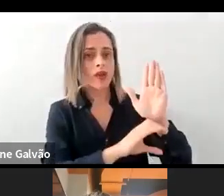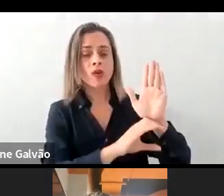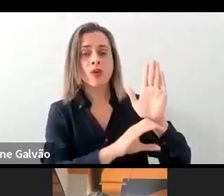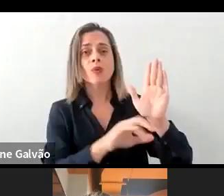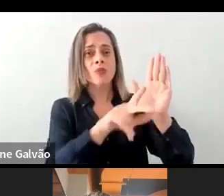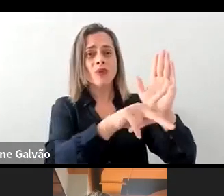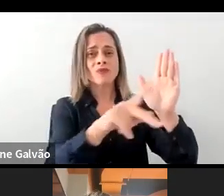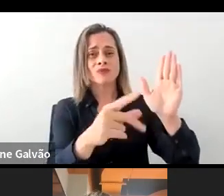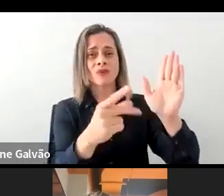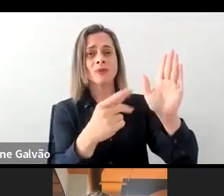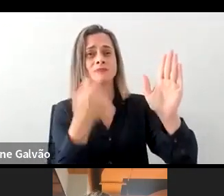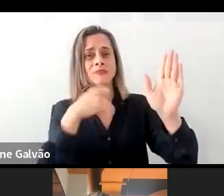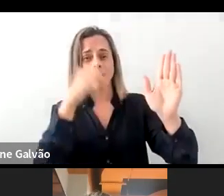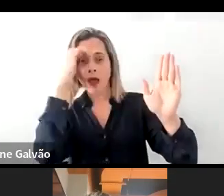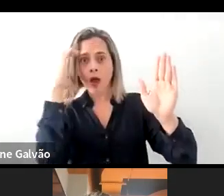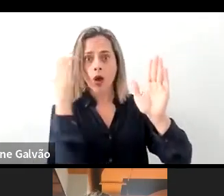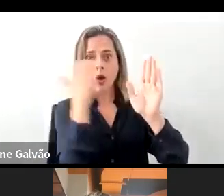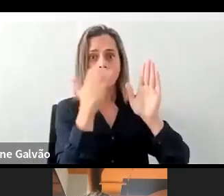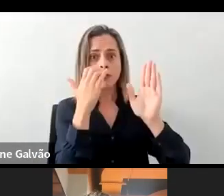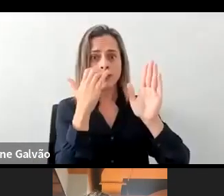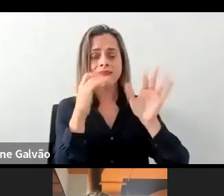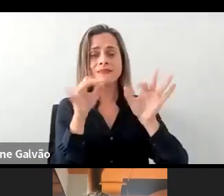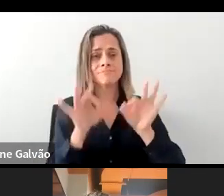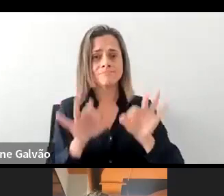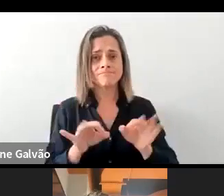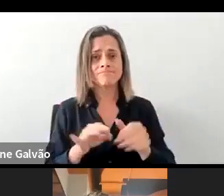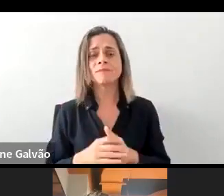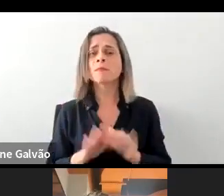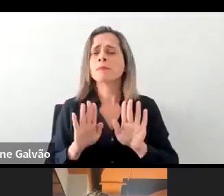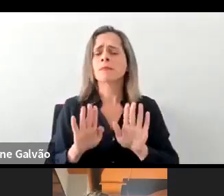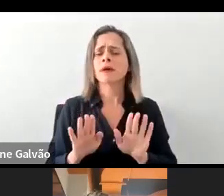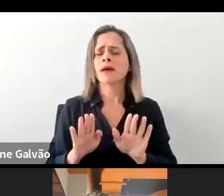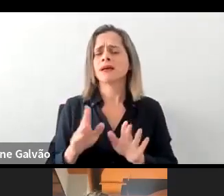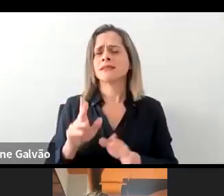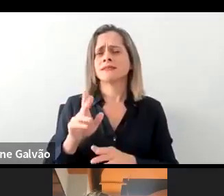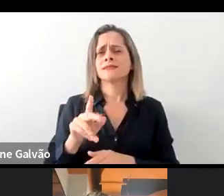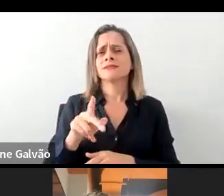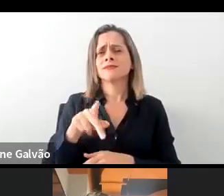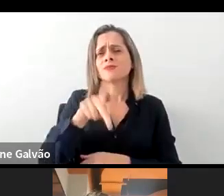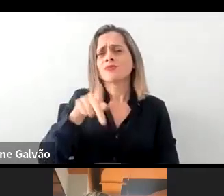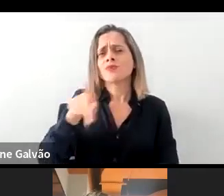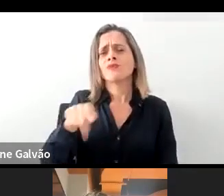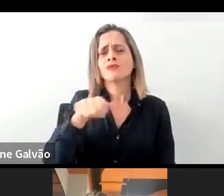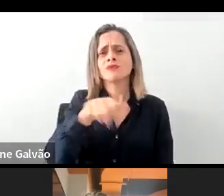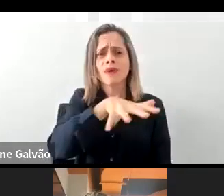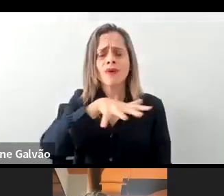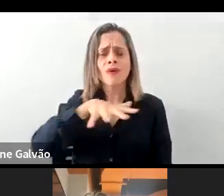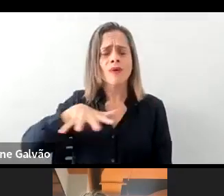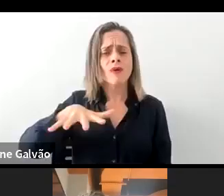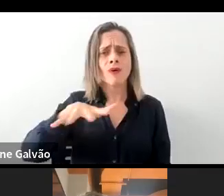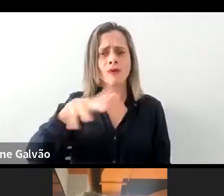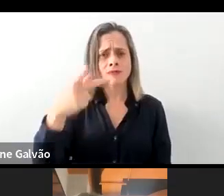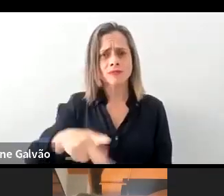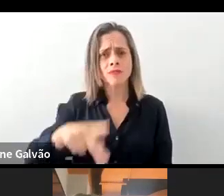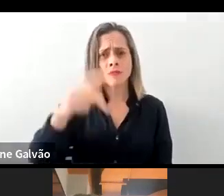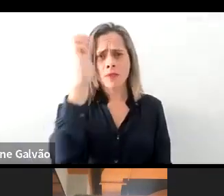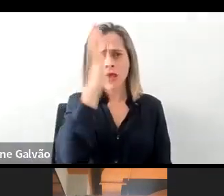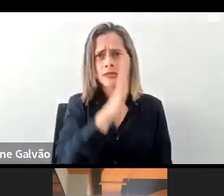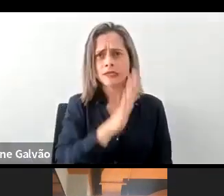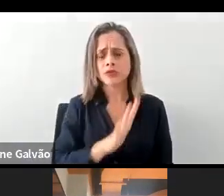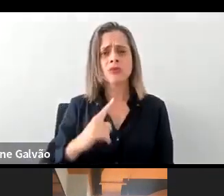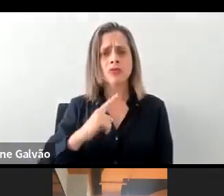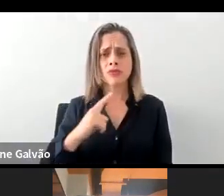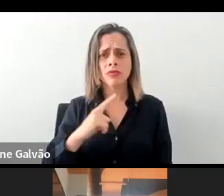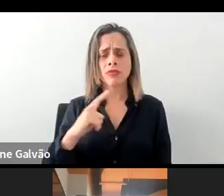they didn't expect that the teachers from Brazil, they live in different regions and they have different capacities and